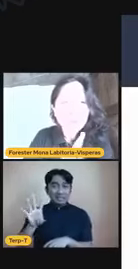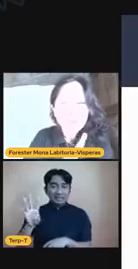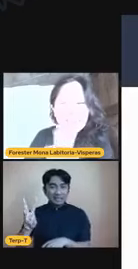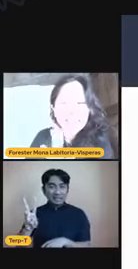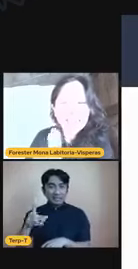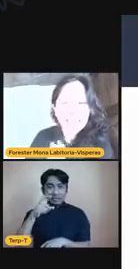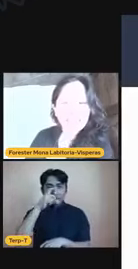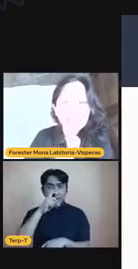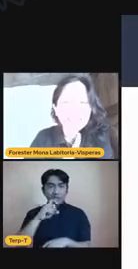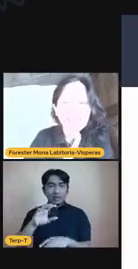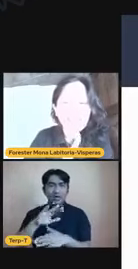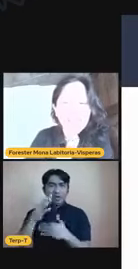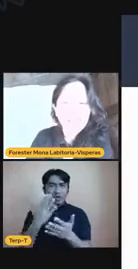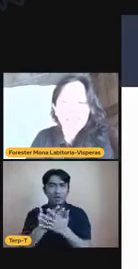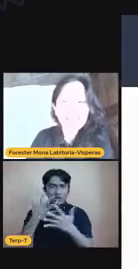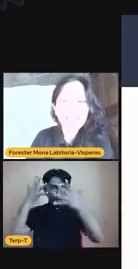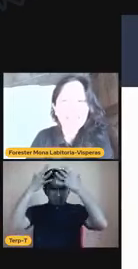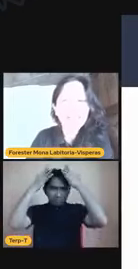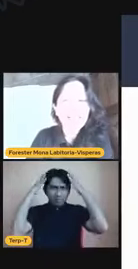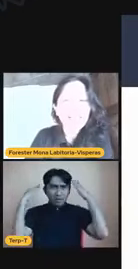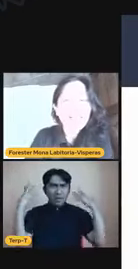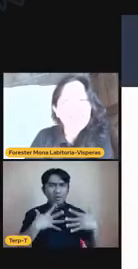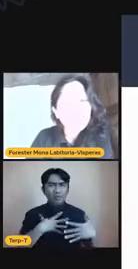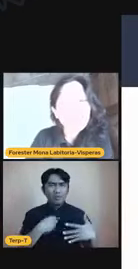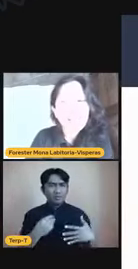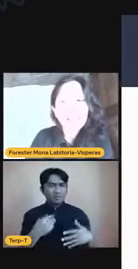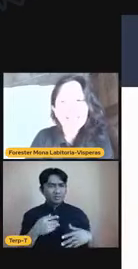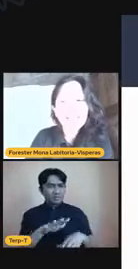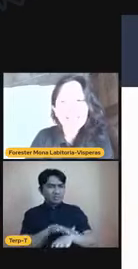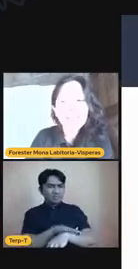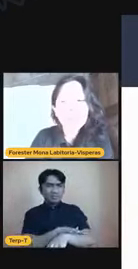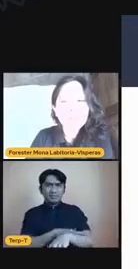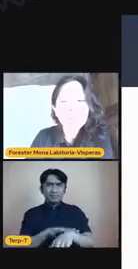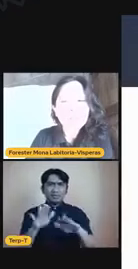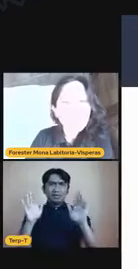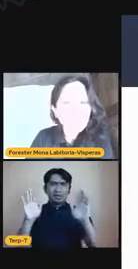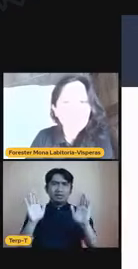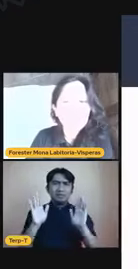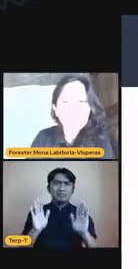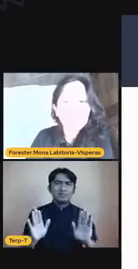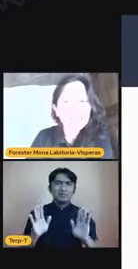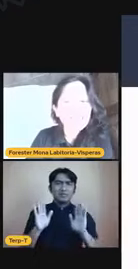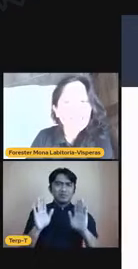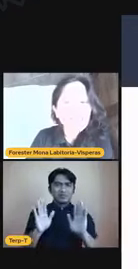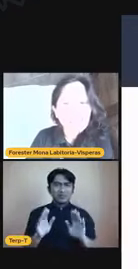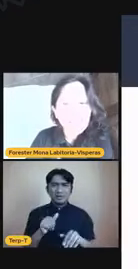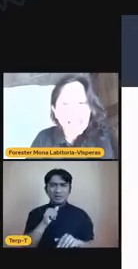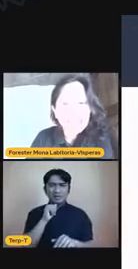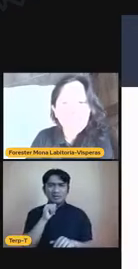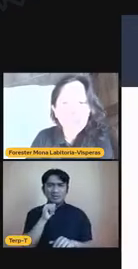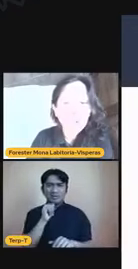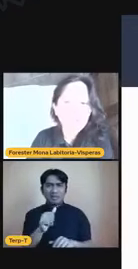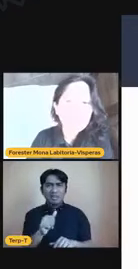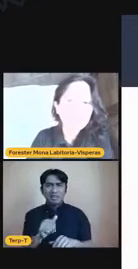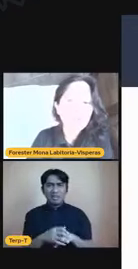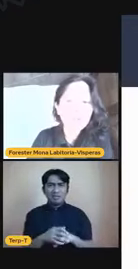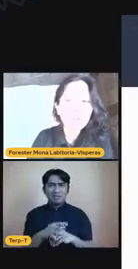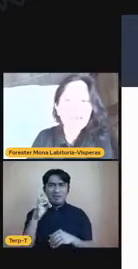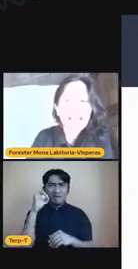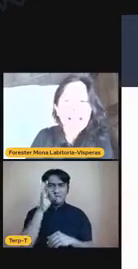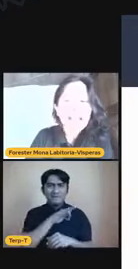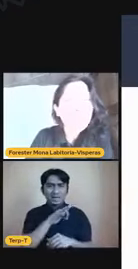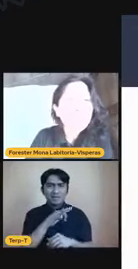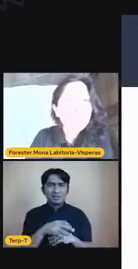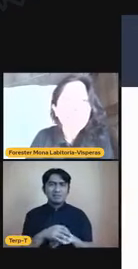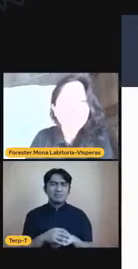pero yung skin niya is amazing. Di ba not, the artificial, she has this glow, wisdom in